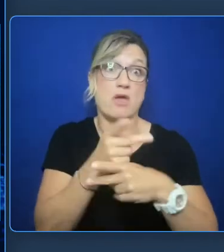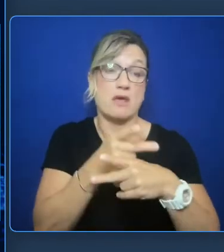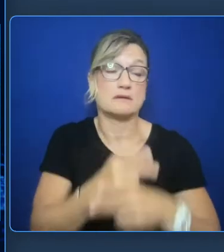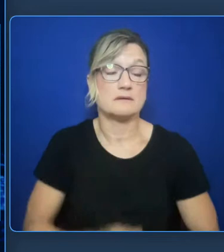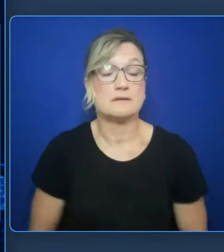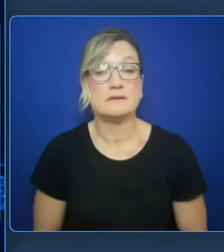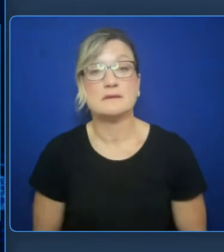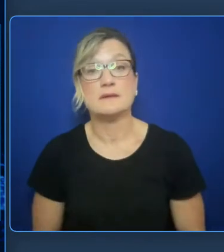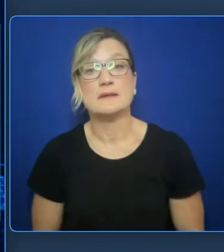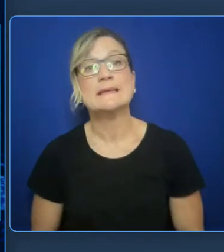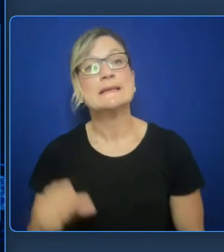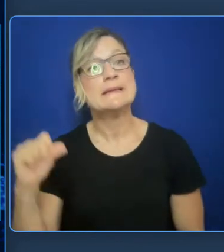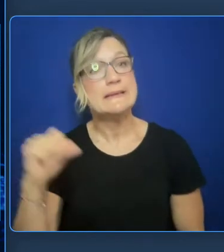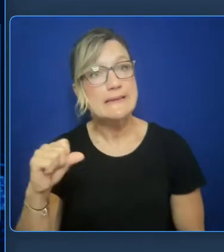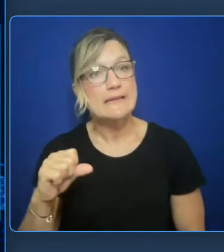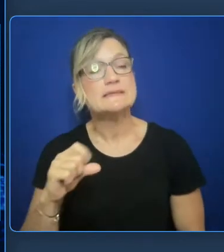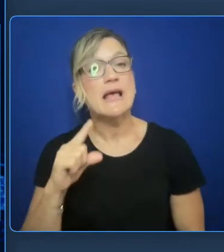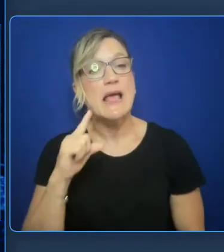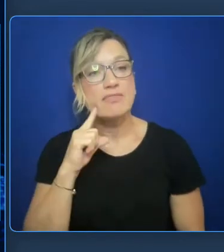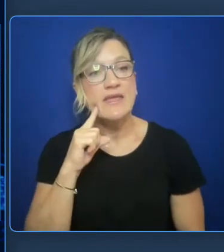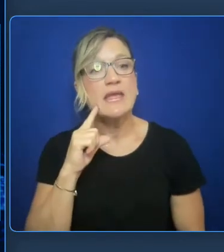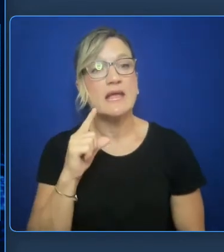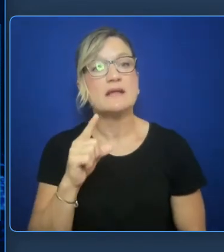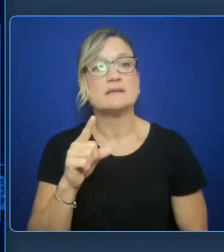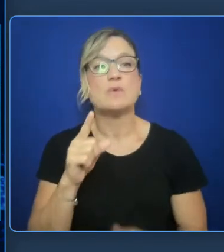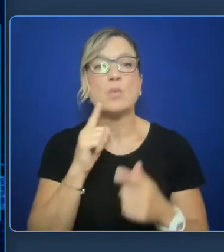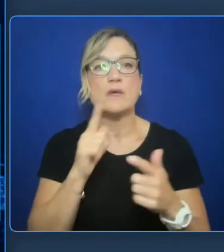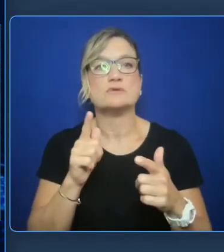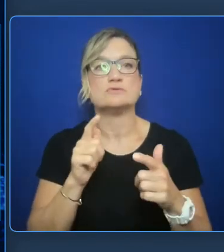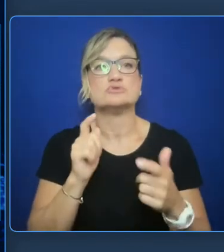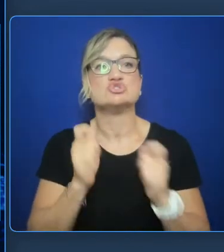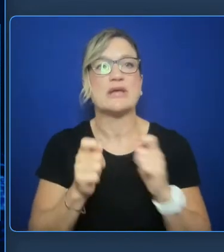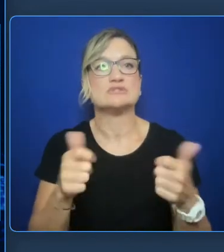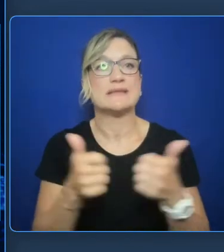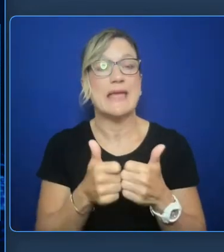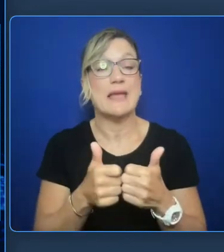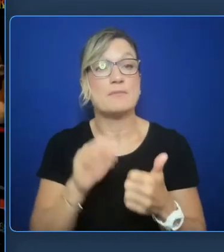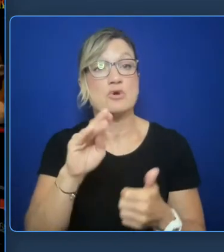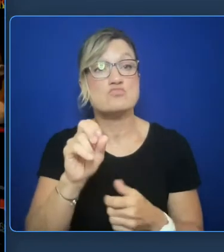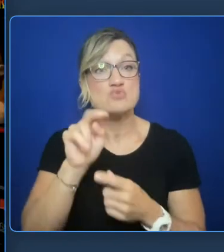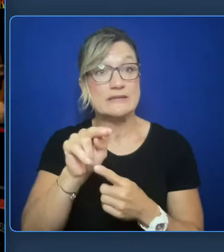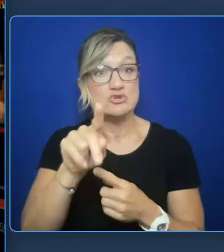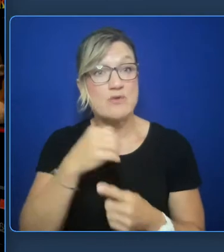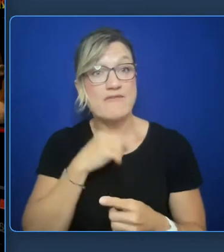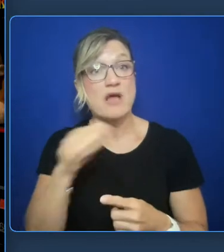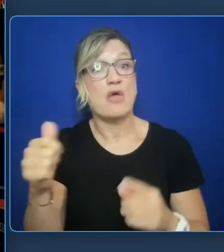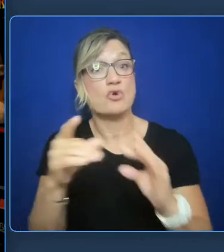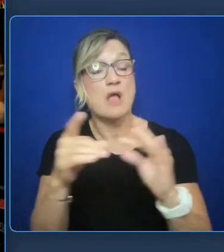Yes. And I think that's going to be a game changer. Brendan, you want to jump back in on this?